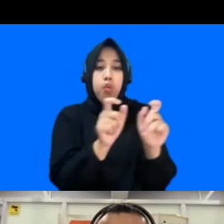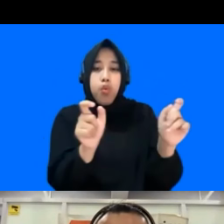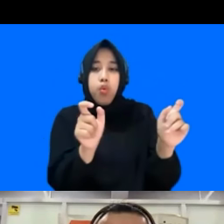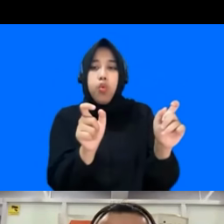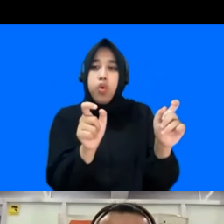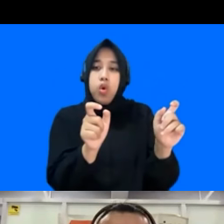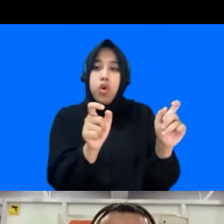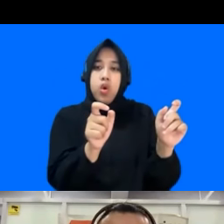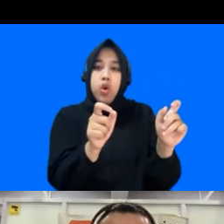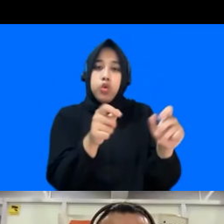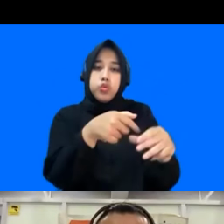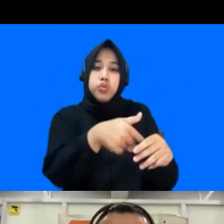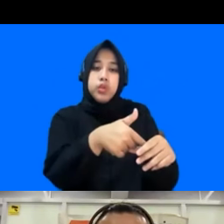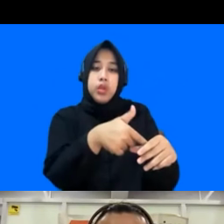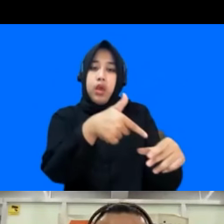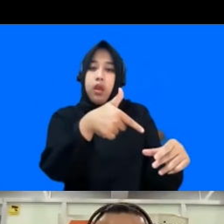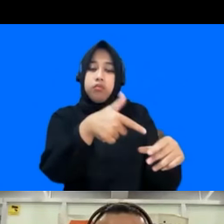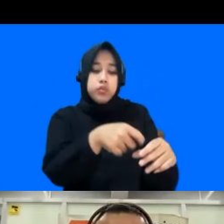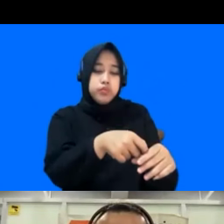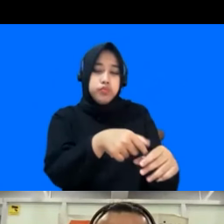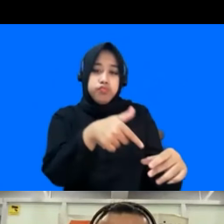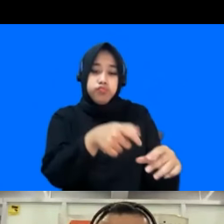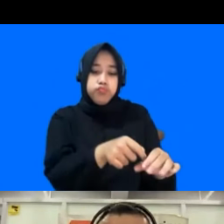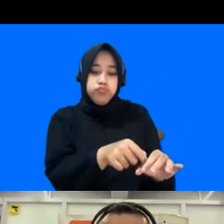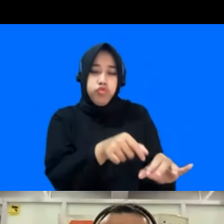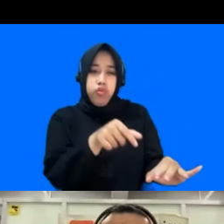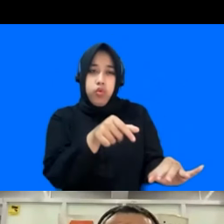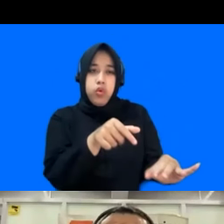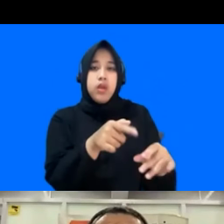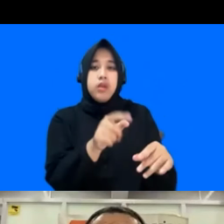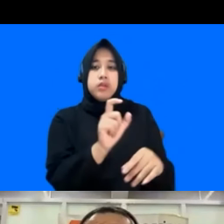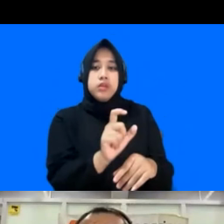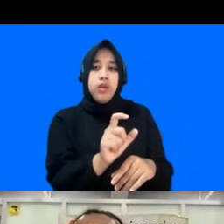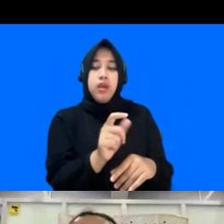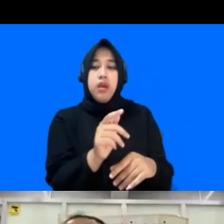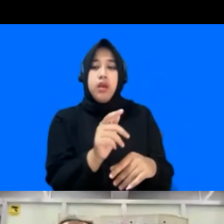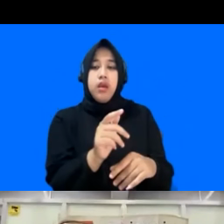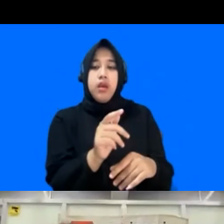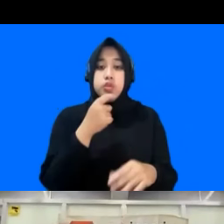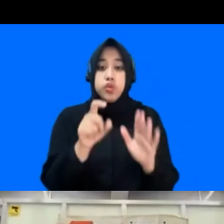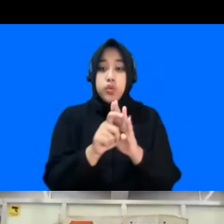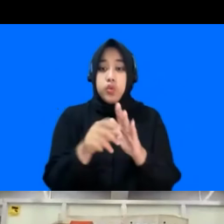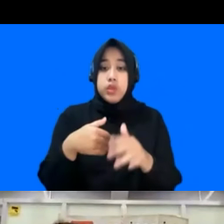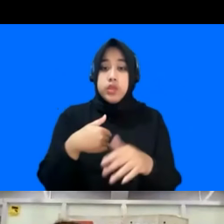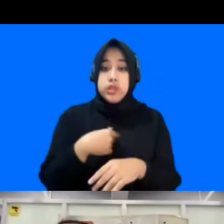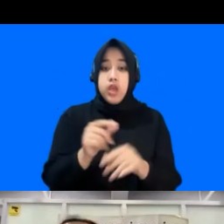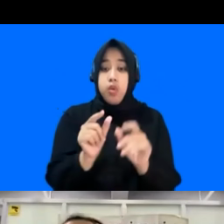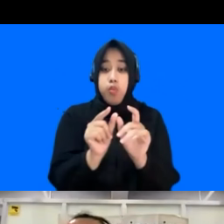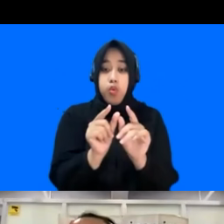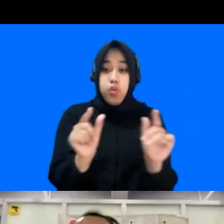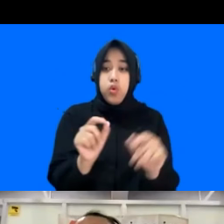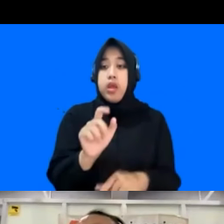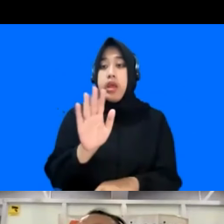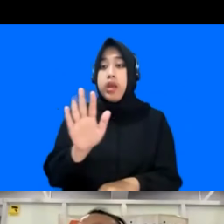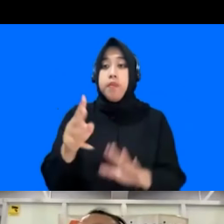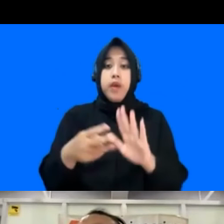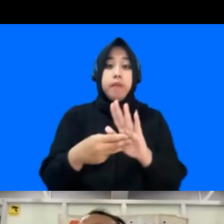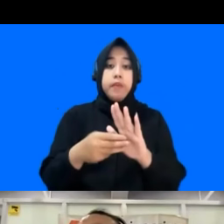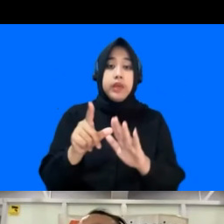of, let's say, how do I measure 5 ml of cough syrup, right? So if you see the photos, on the left, there is a